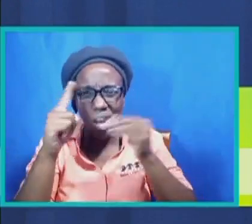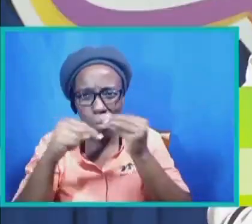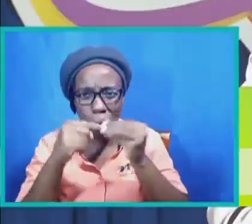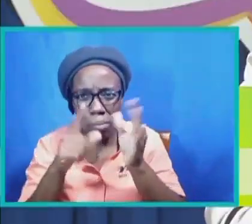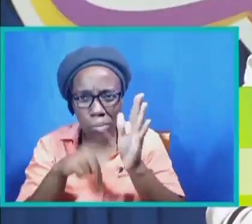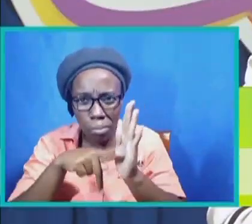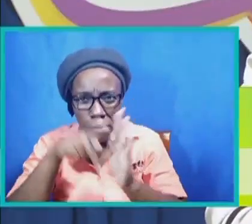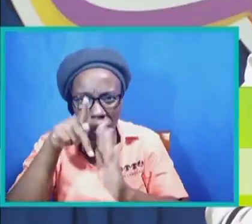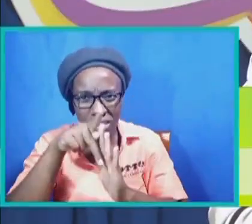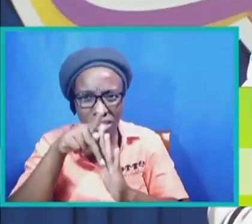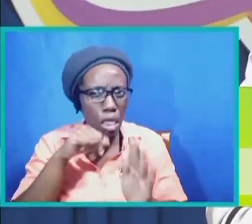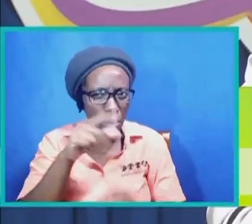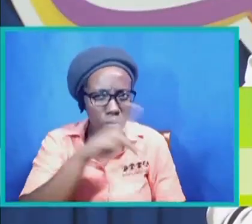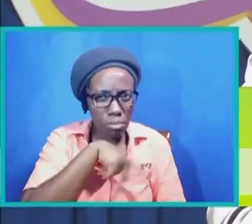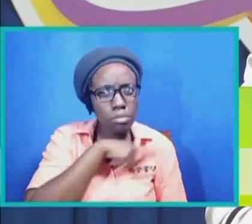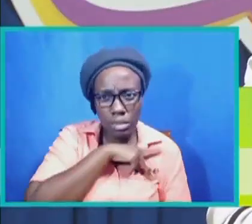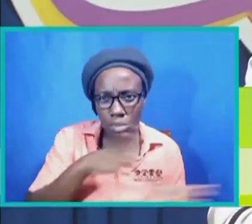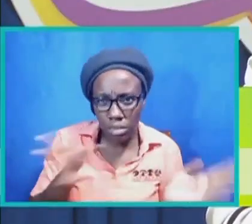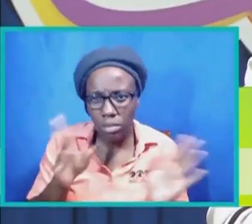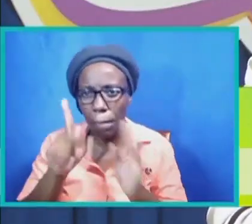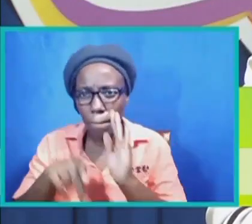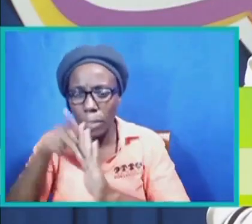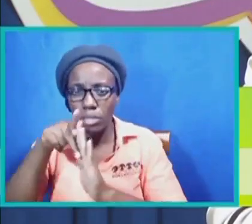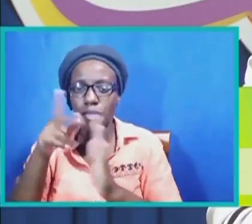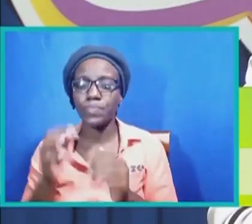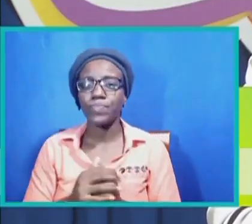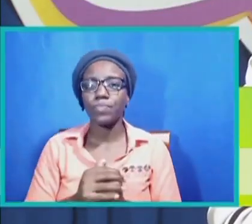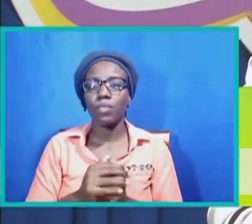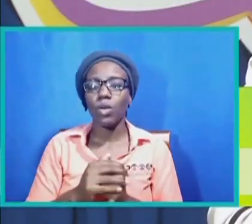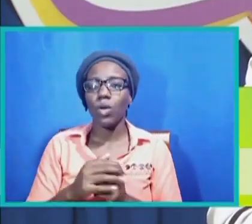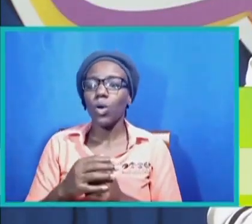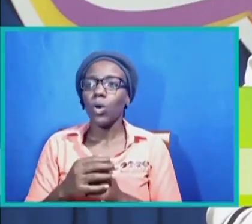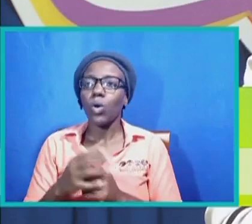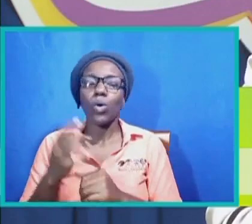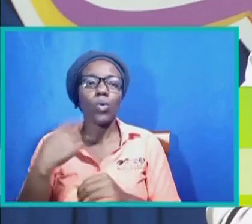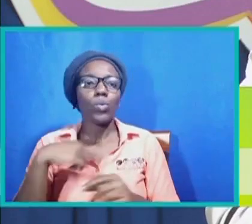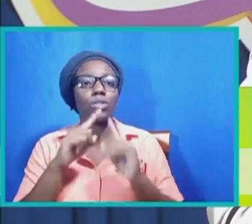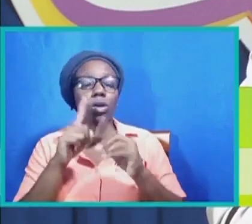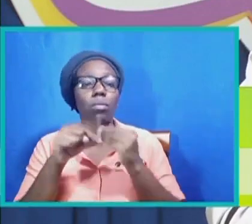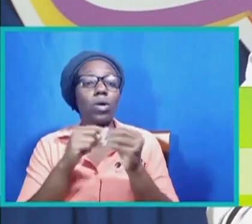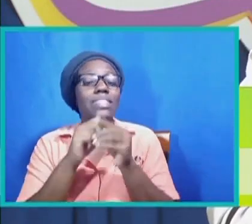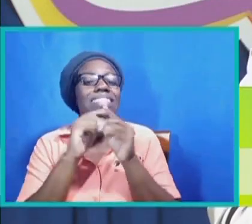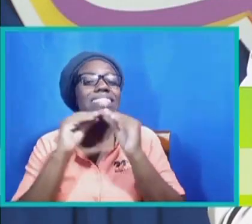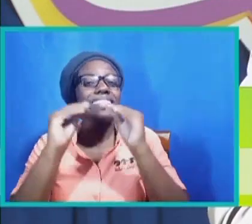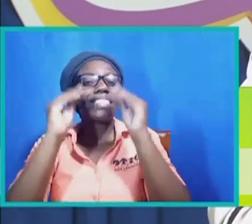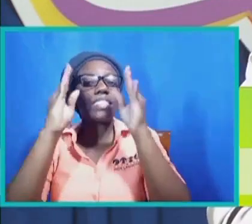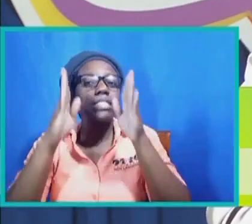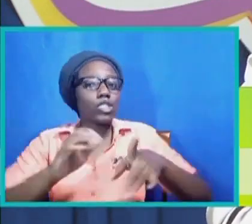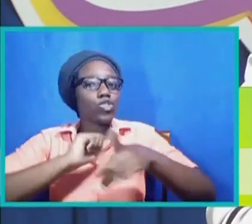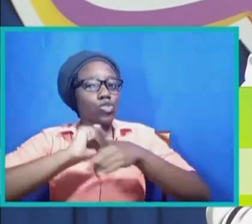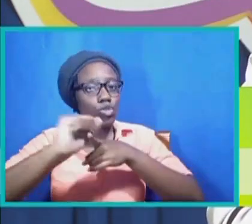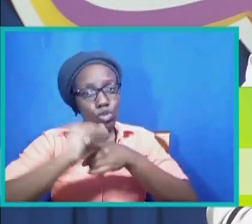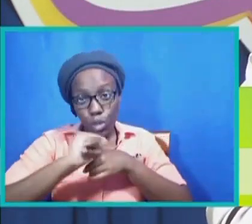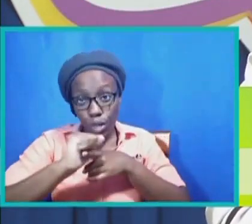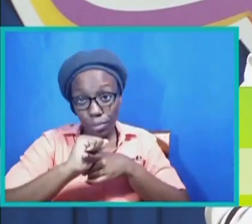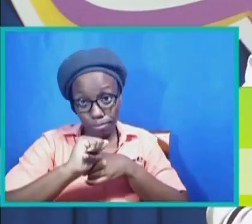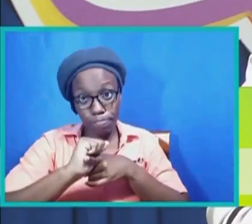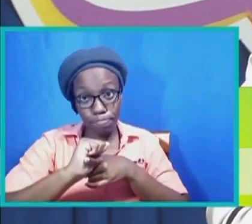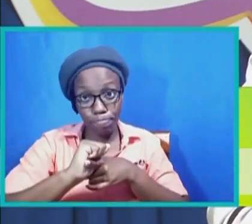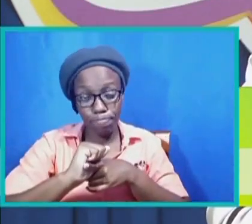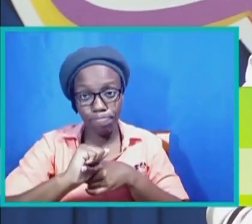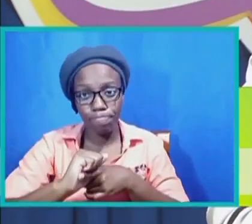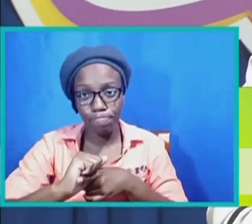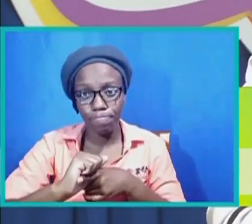personality? We talk about teacher training, and we always think about teacher training, or traditionally, we think about